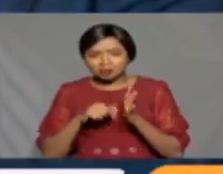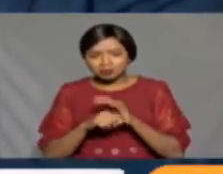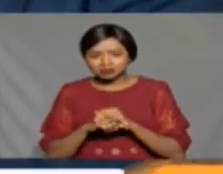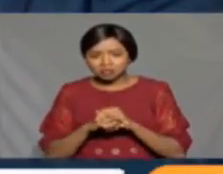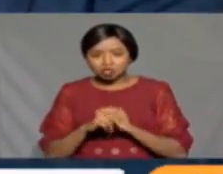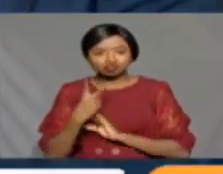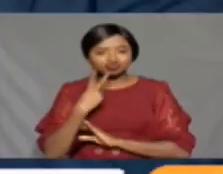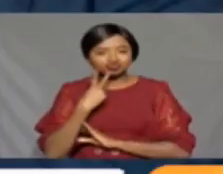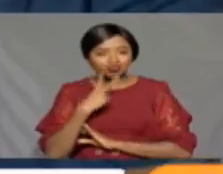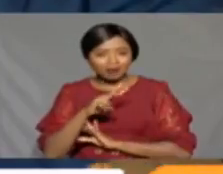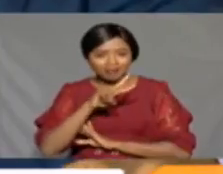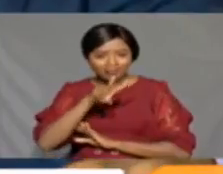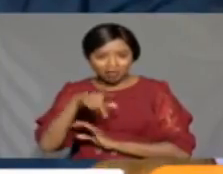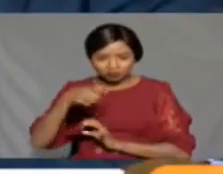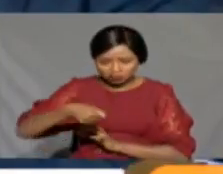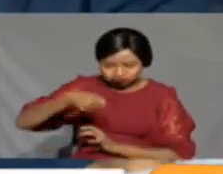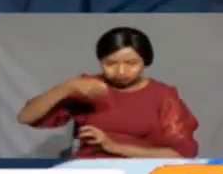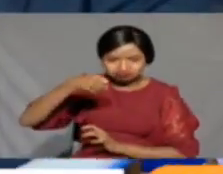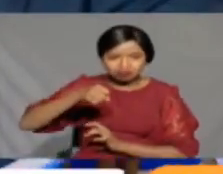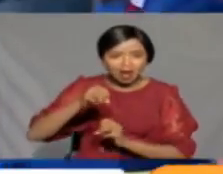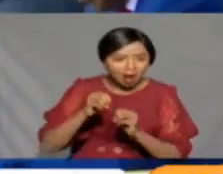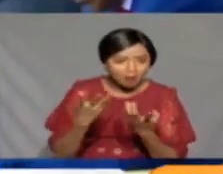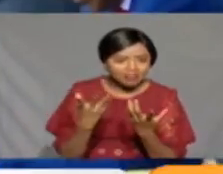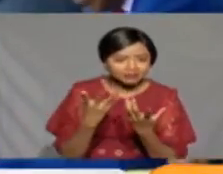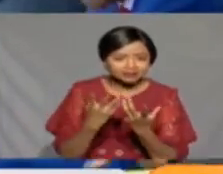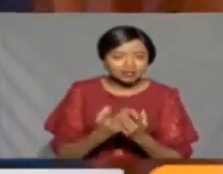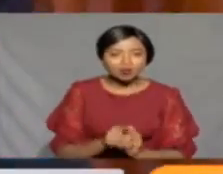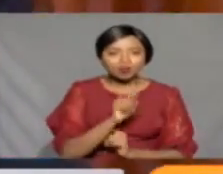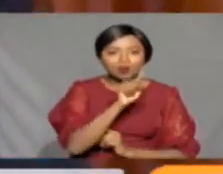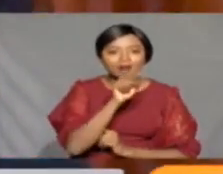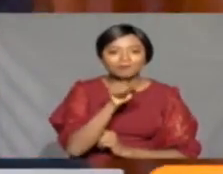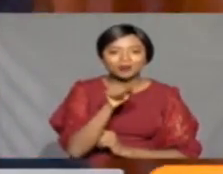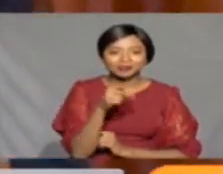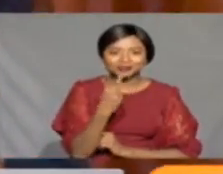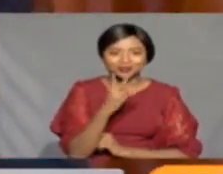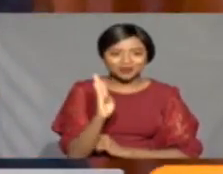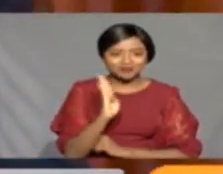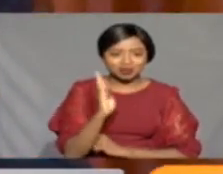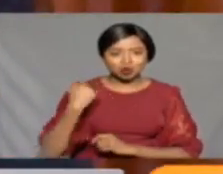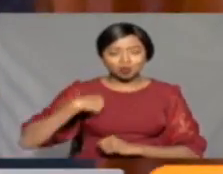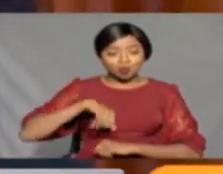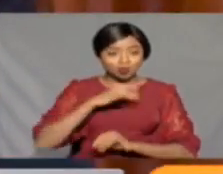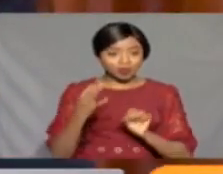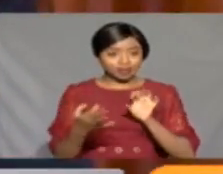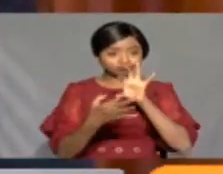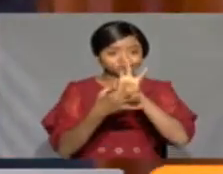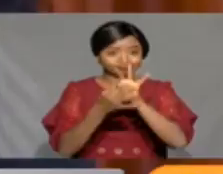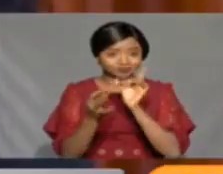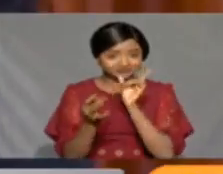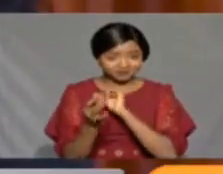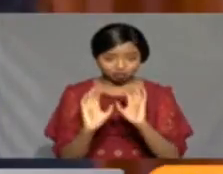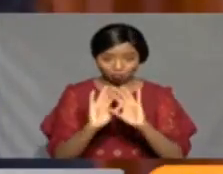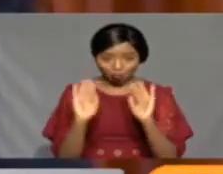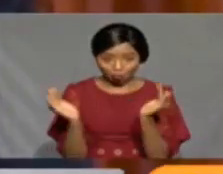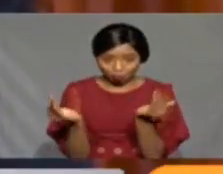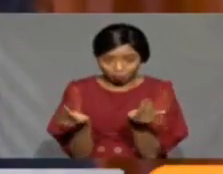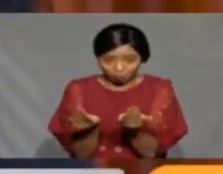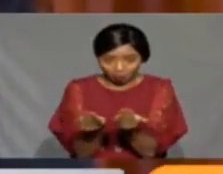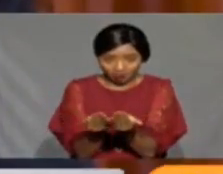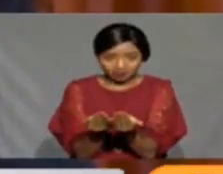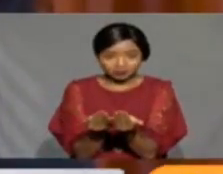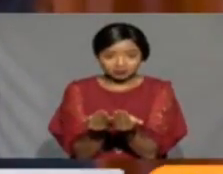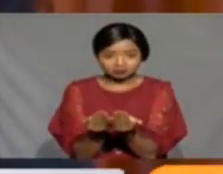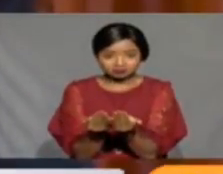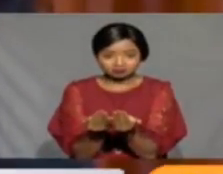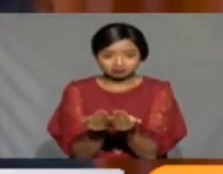200,000 barrels at a cost of 1.2 billion shillings. We have joined the world a little bit initially